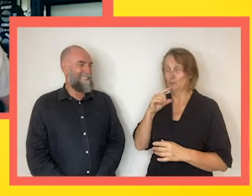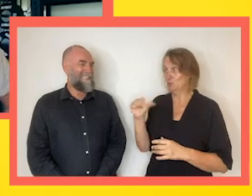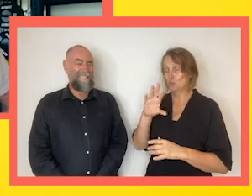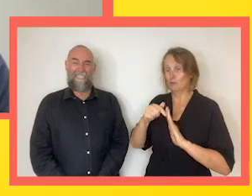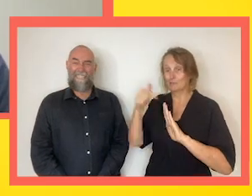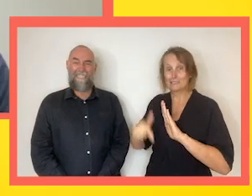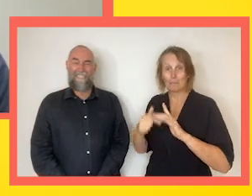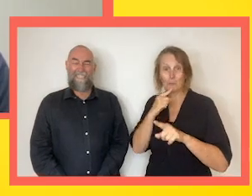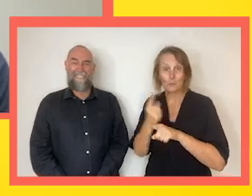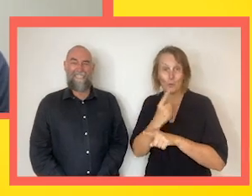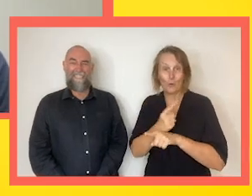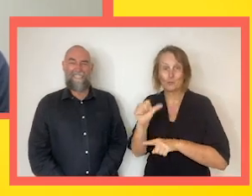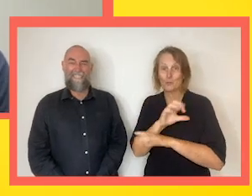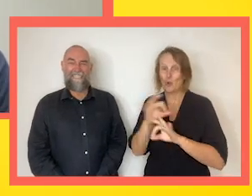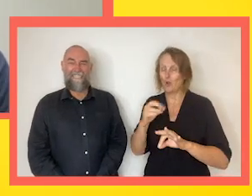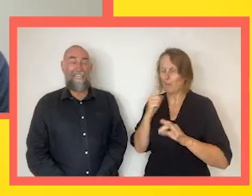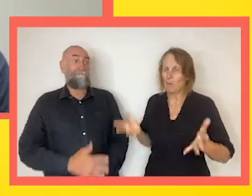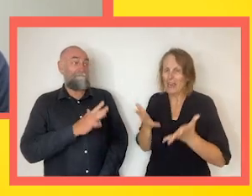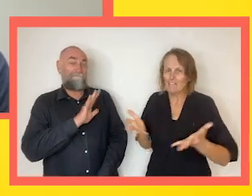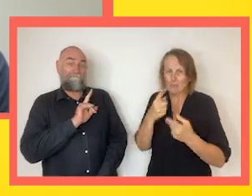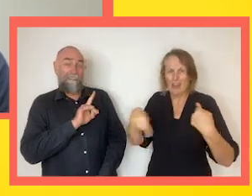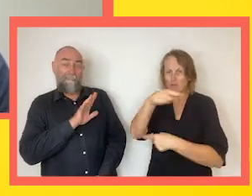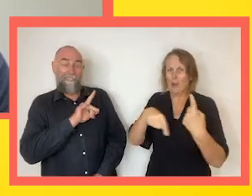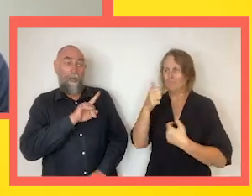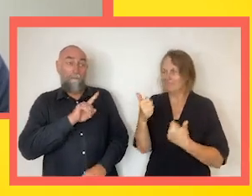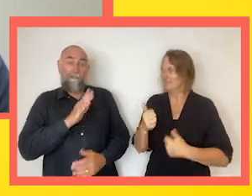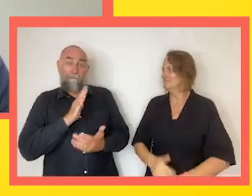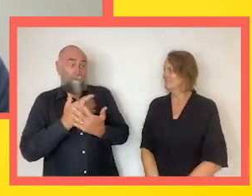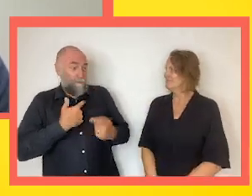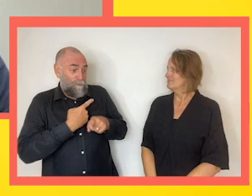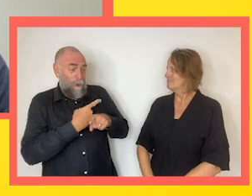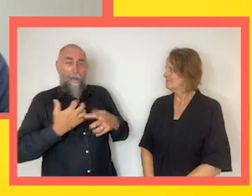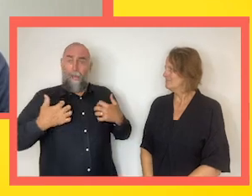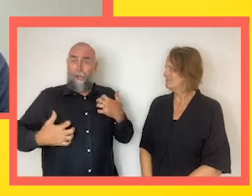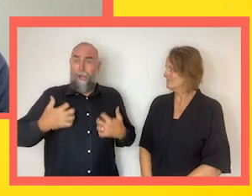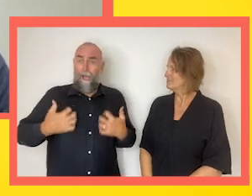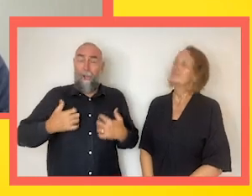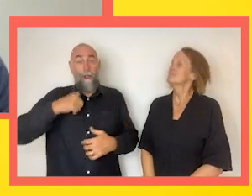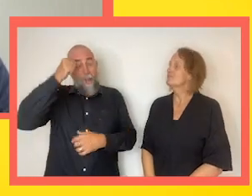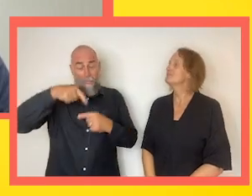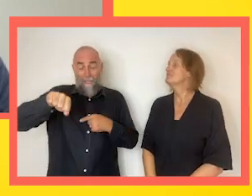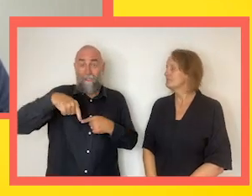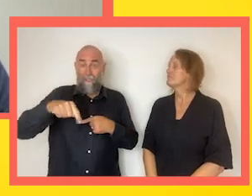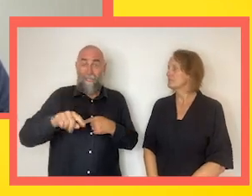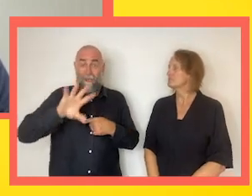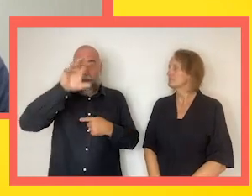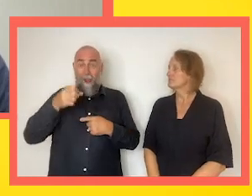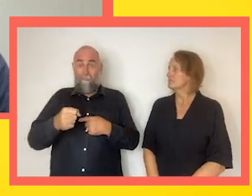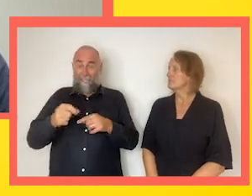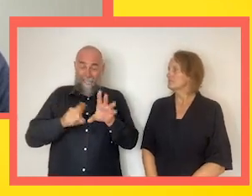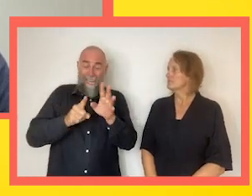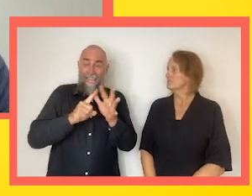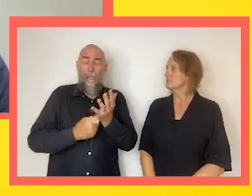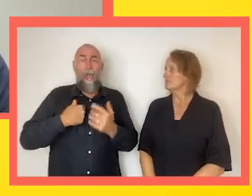But it's This 2024. is We're pumping everyone. Let's go. this is exciting, mate, and the fact that this is Paralympic year. You know what? I had a great